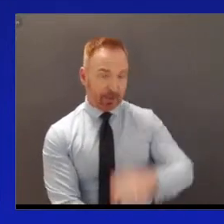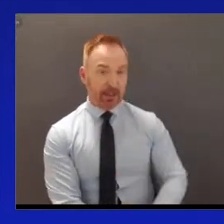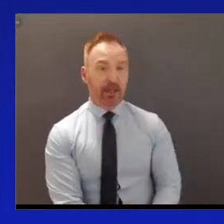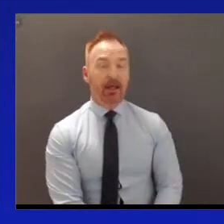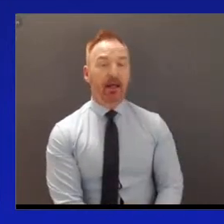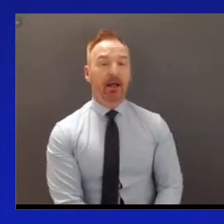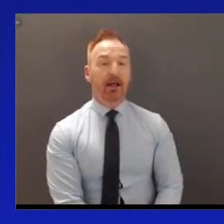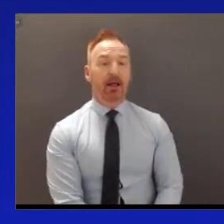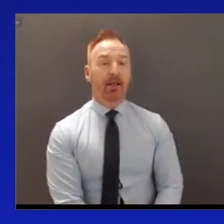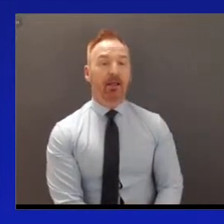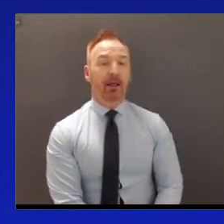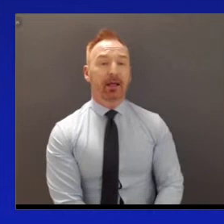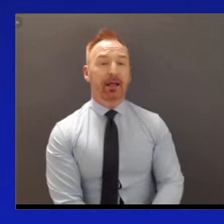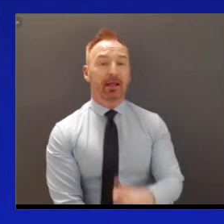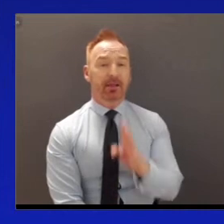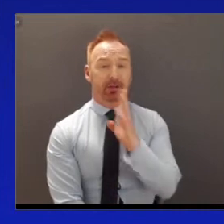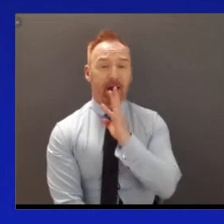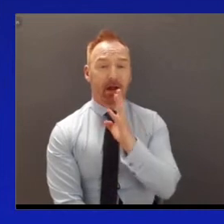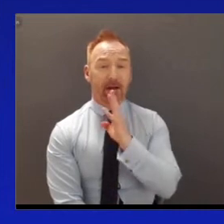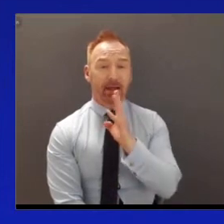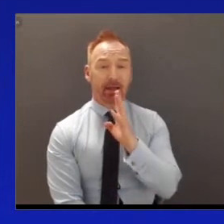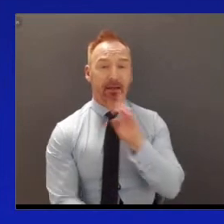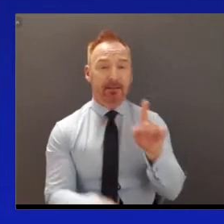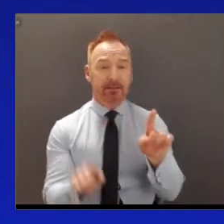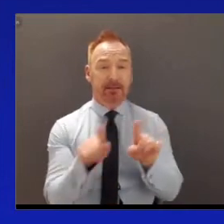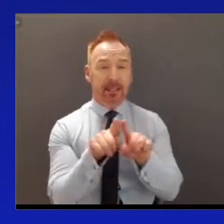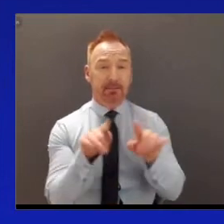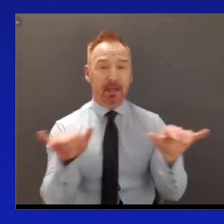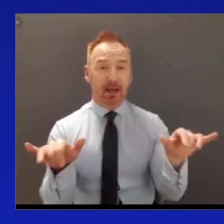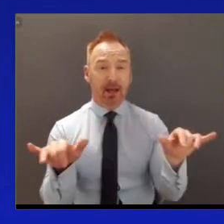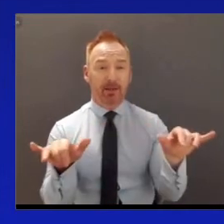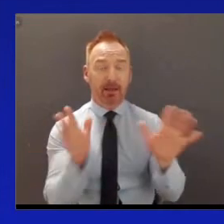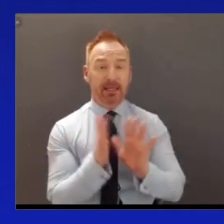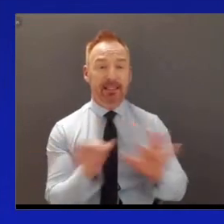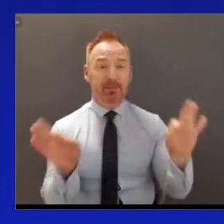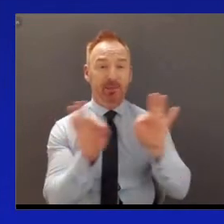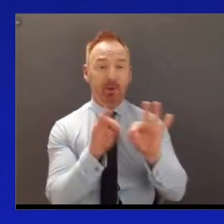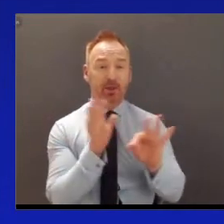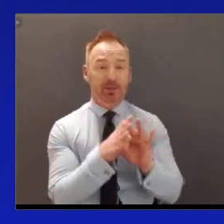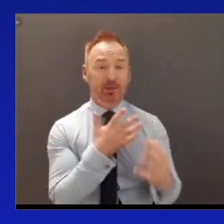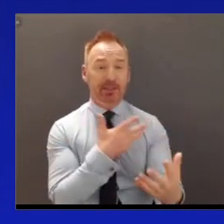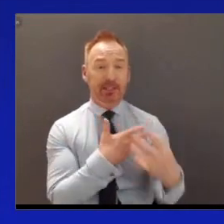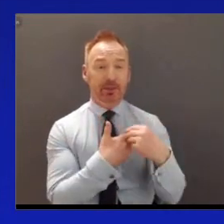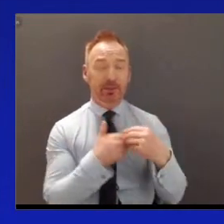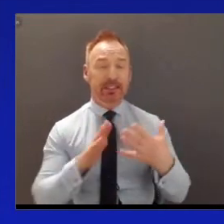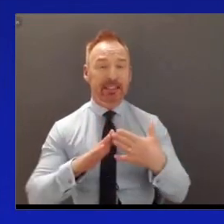is that it's important to have community engagement. We